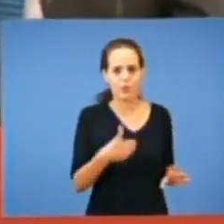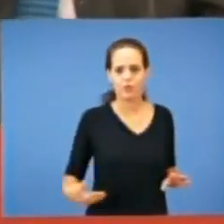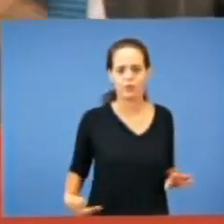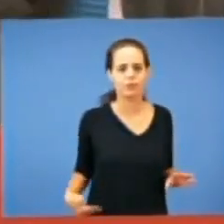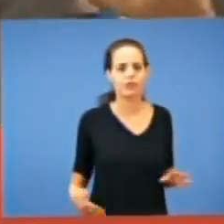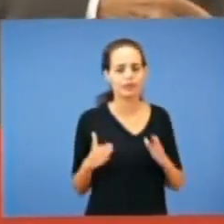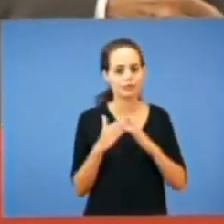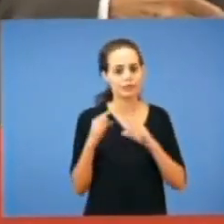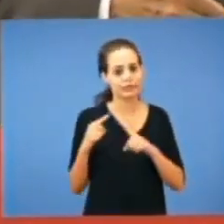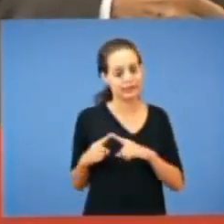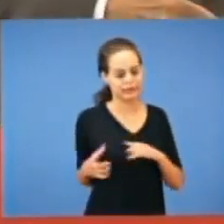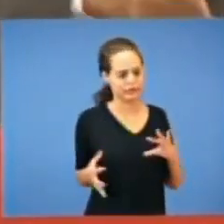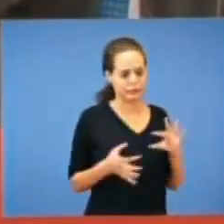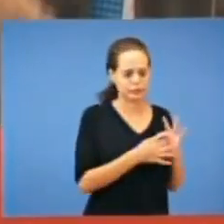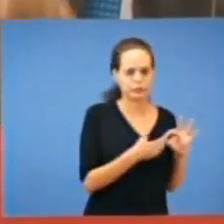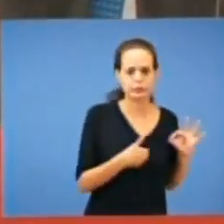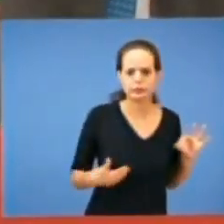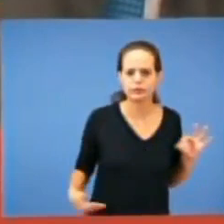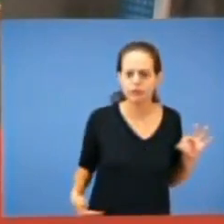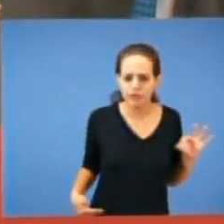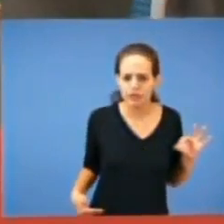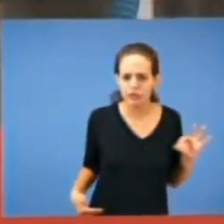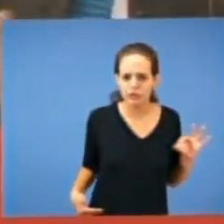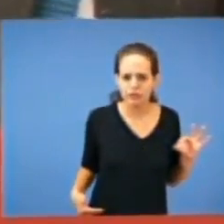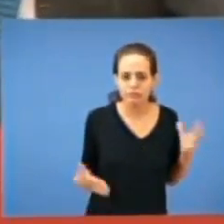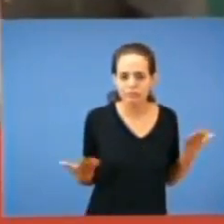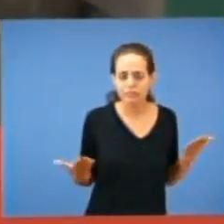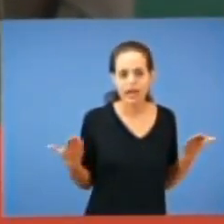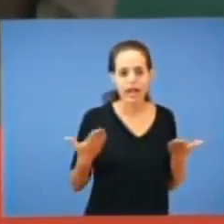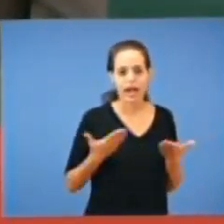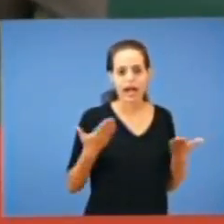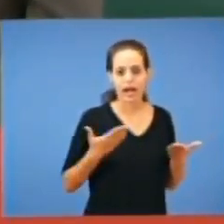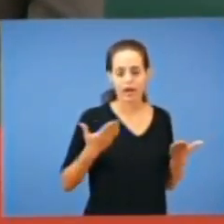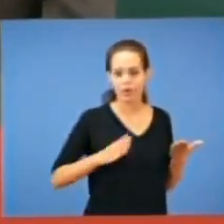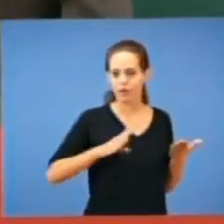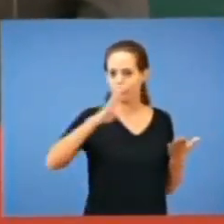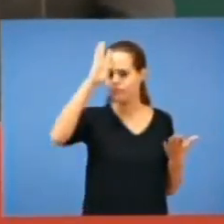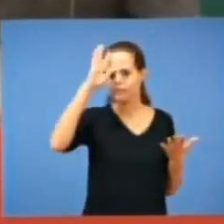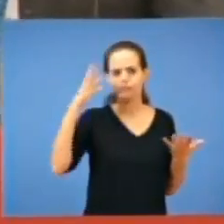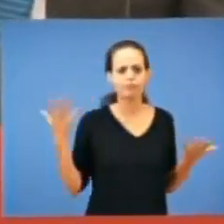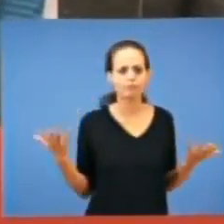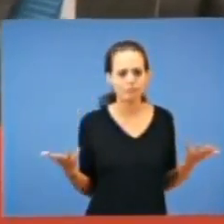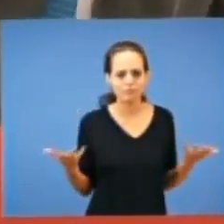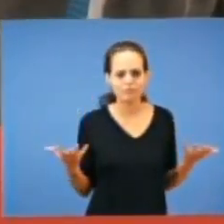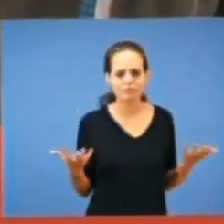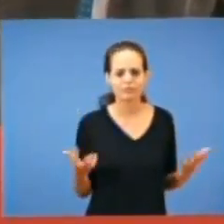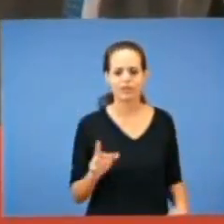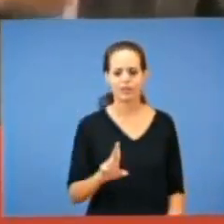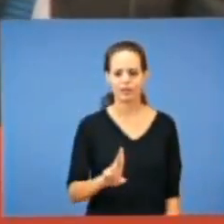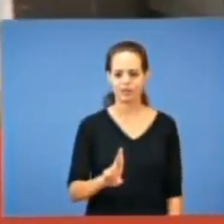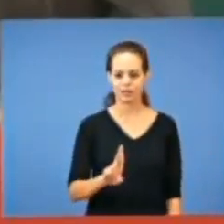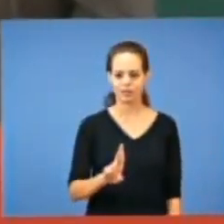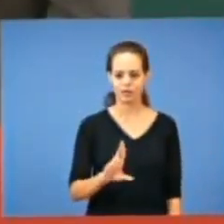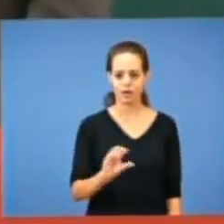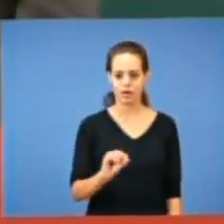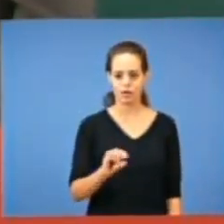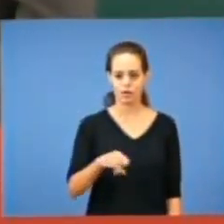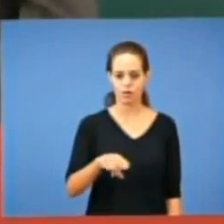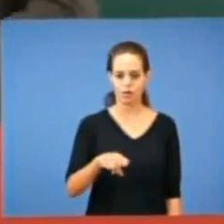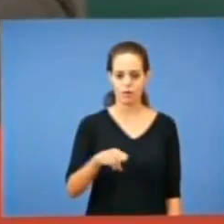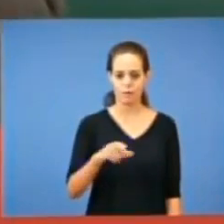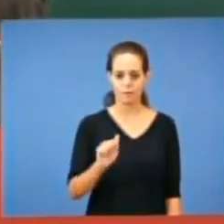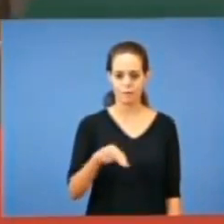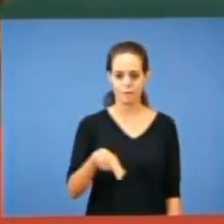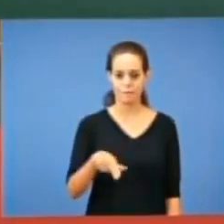imperial church. Then it was over. And then don't the church became the Roman church instead of being Christian. Now it became a Roman